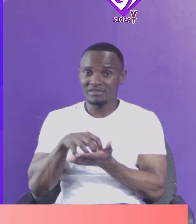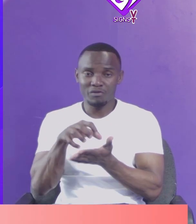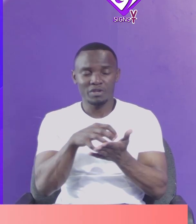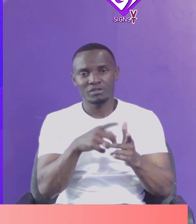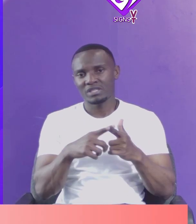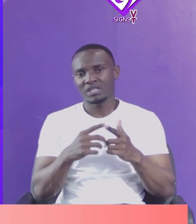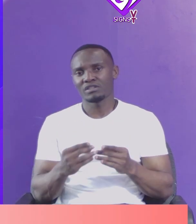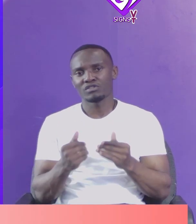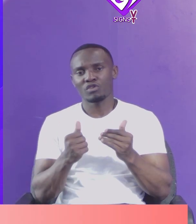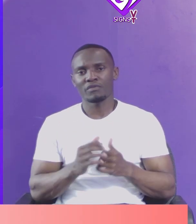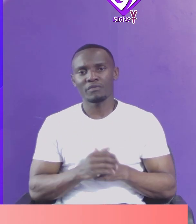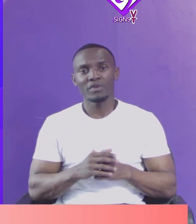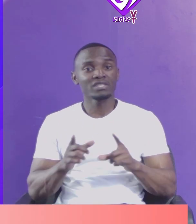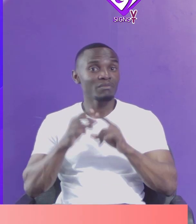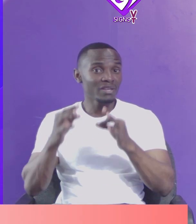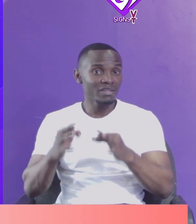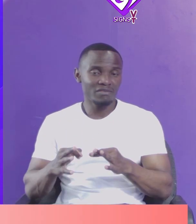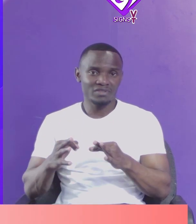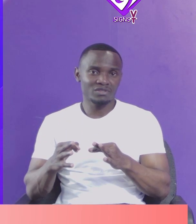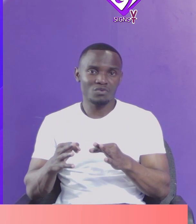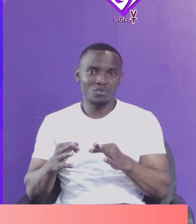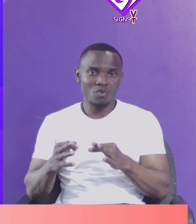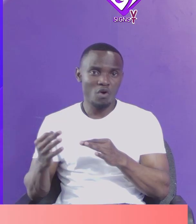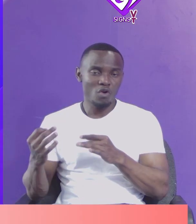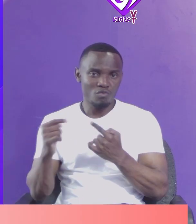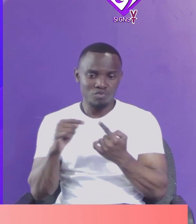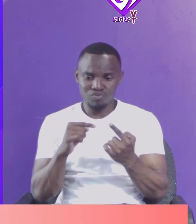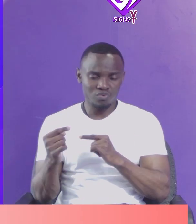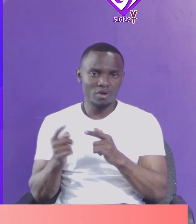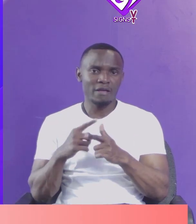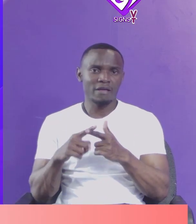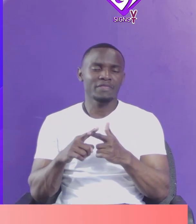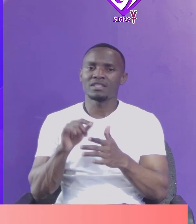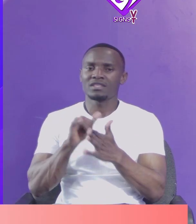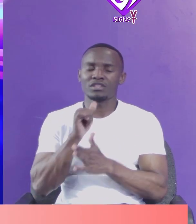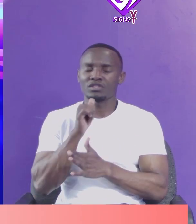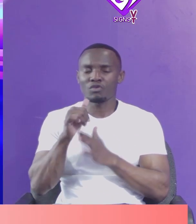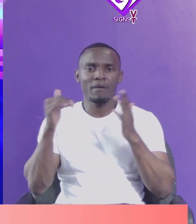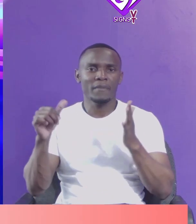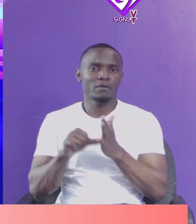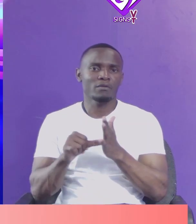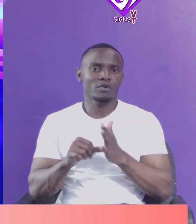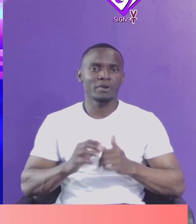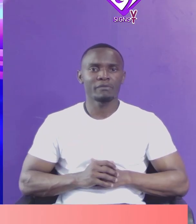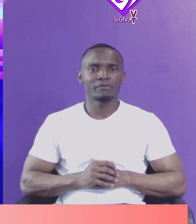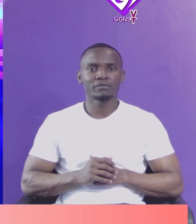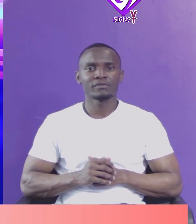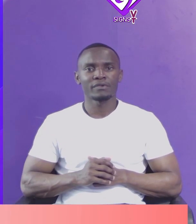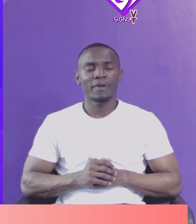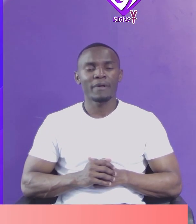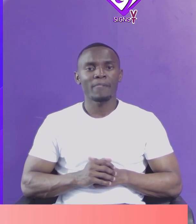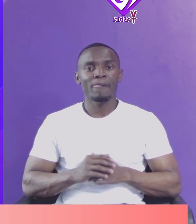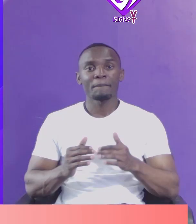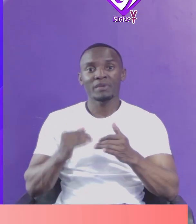And most of the time, if it's a dressing room thing, I don't really think that's a big stuff. It's a big issue. Yes. All right, as we wind up on the Champions League action,